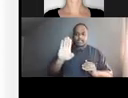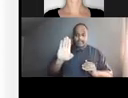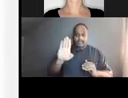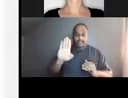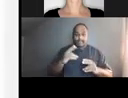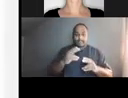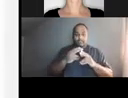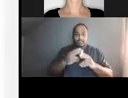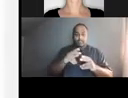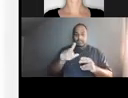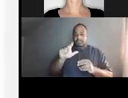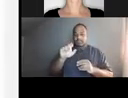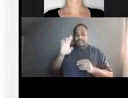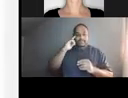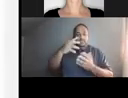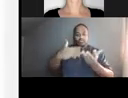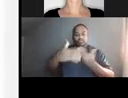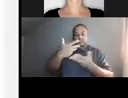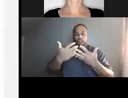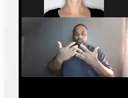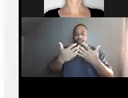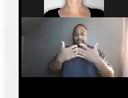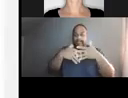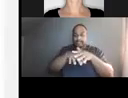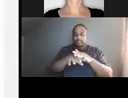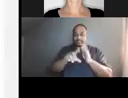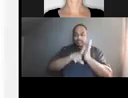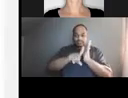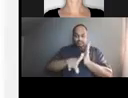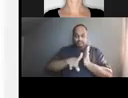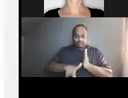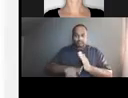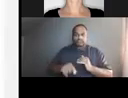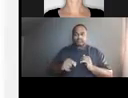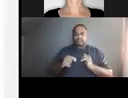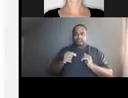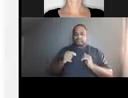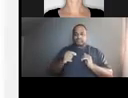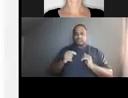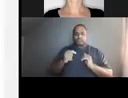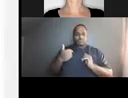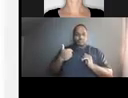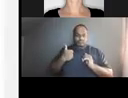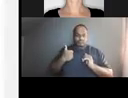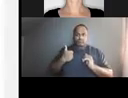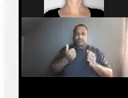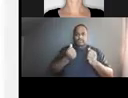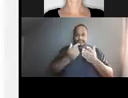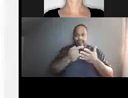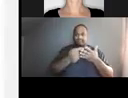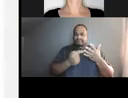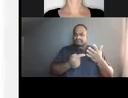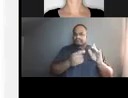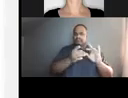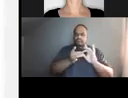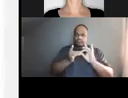called Laboratory for Social Integration Research, and we do several projects related